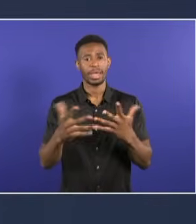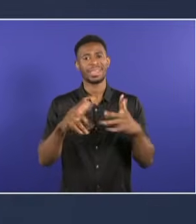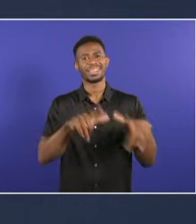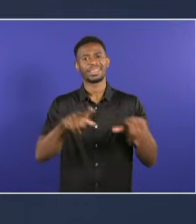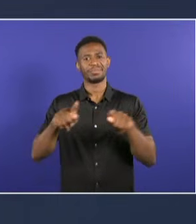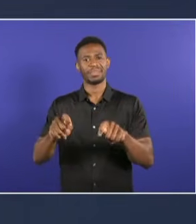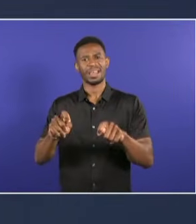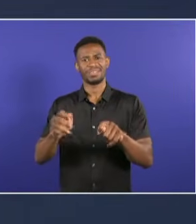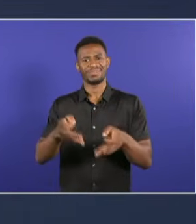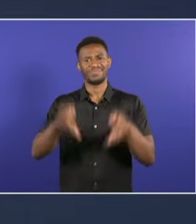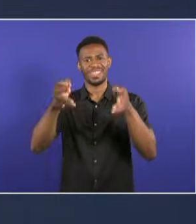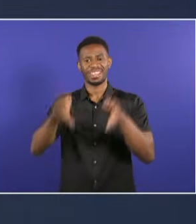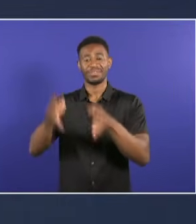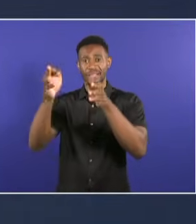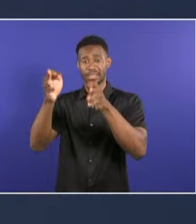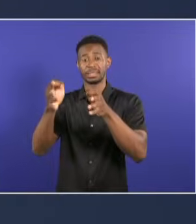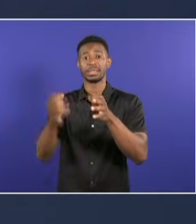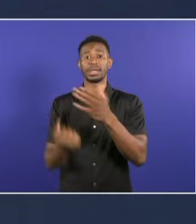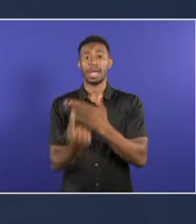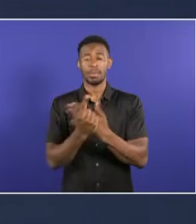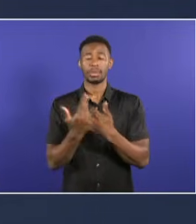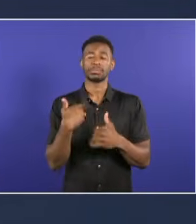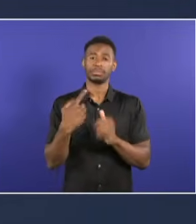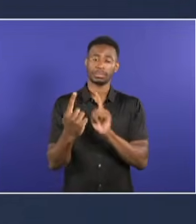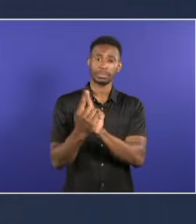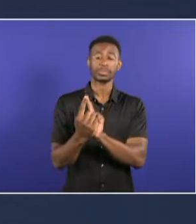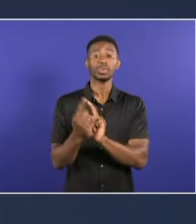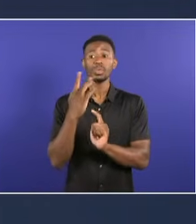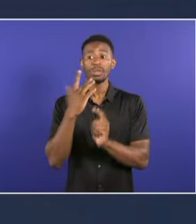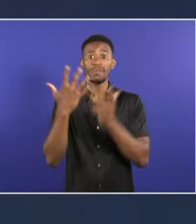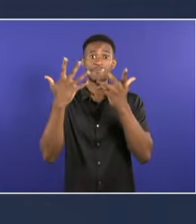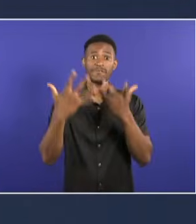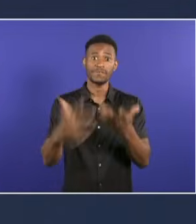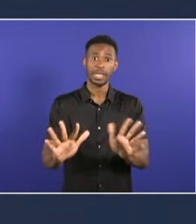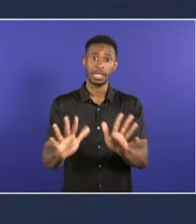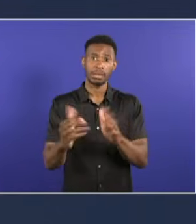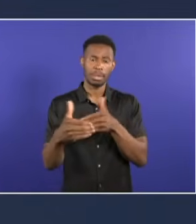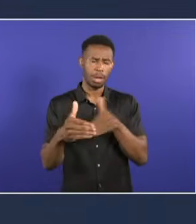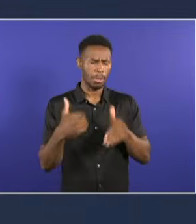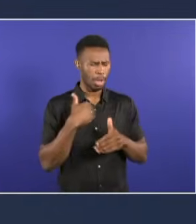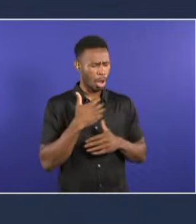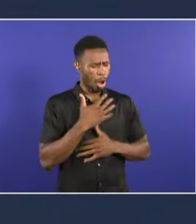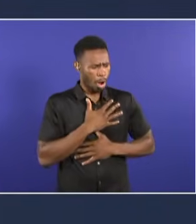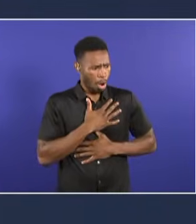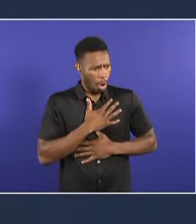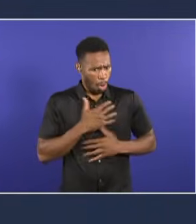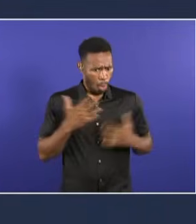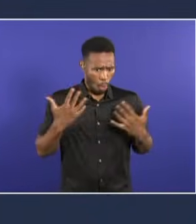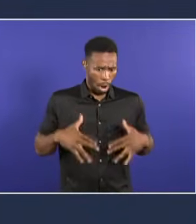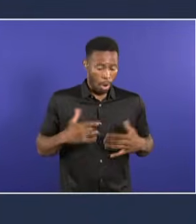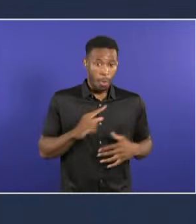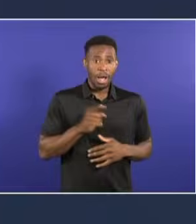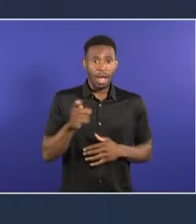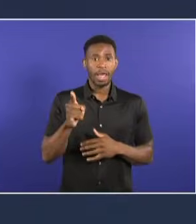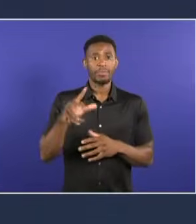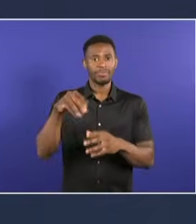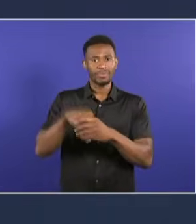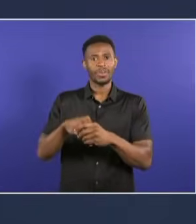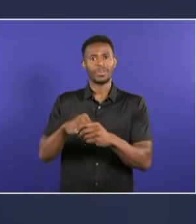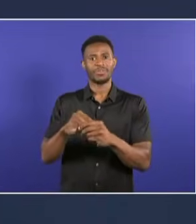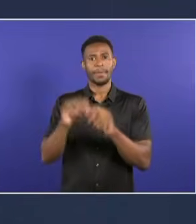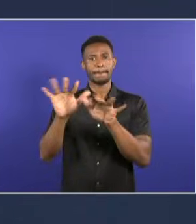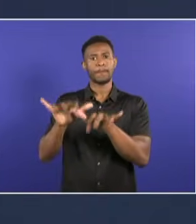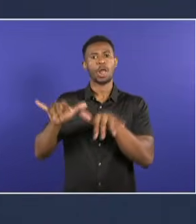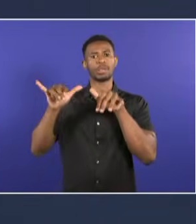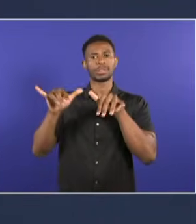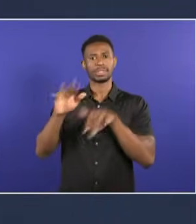I had never met a real-life member of Parliament before. But what struck me more was Helen's ability